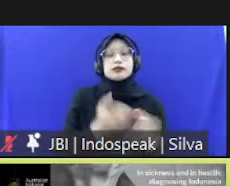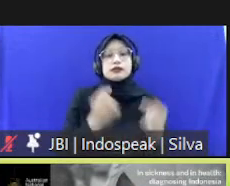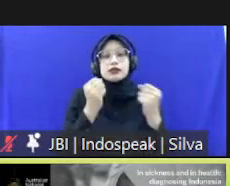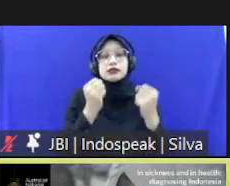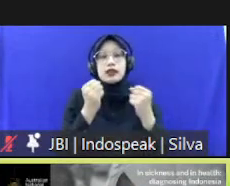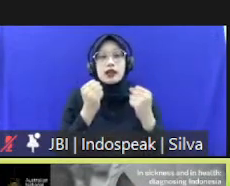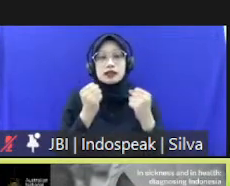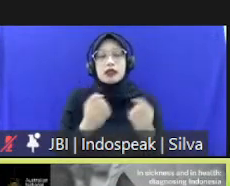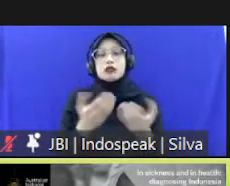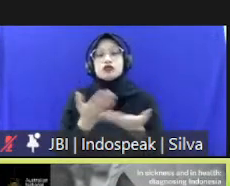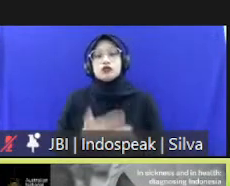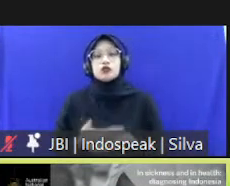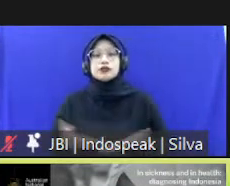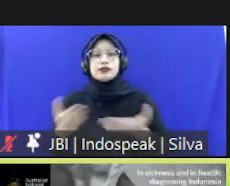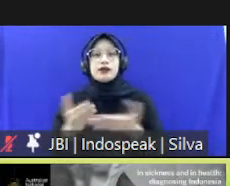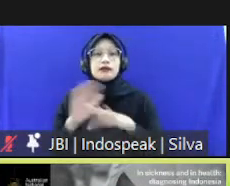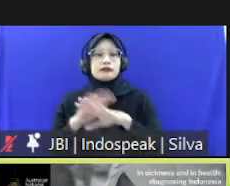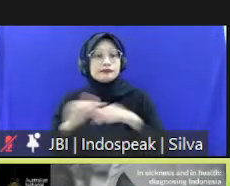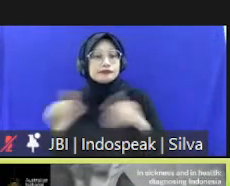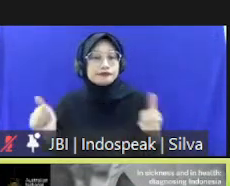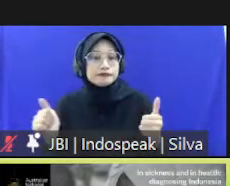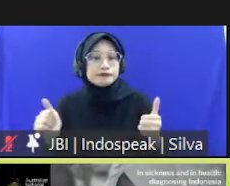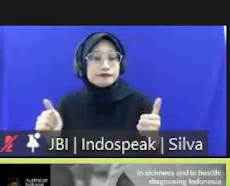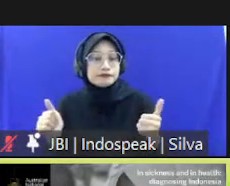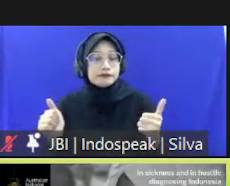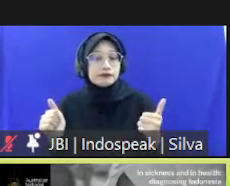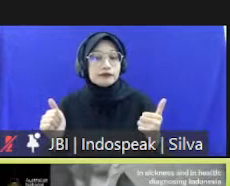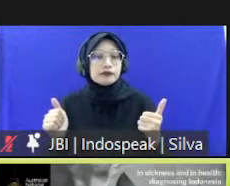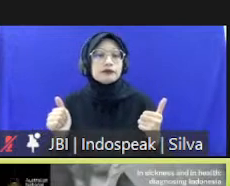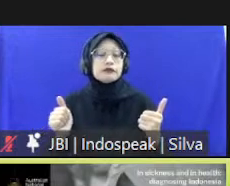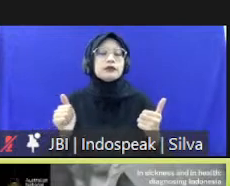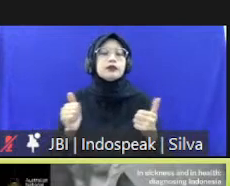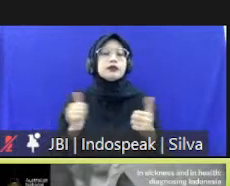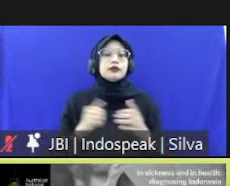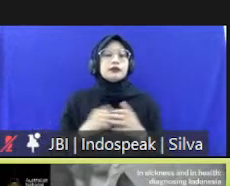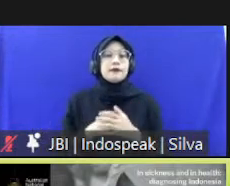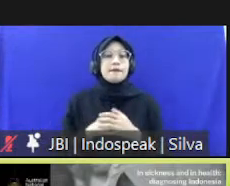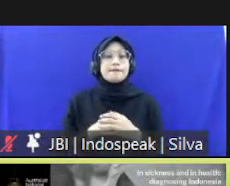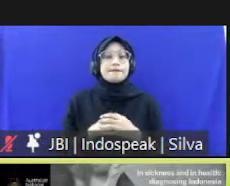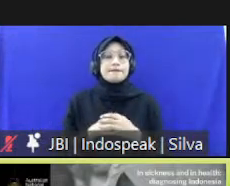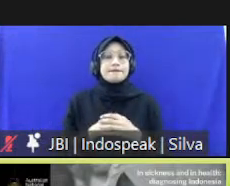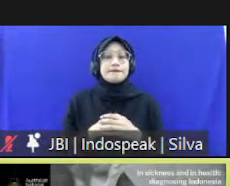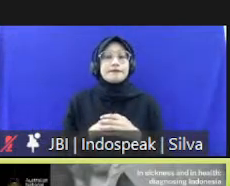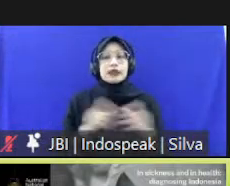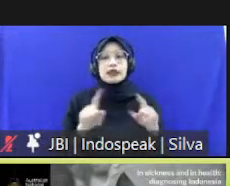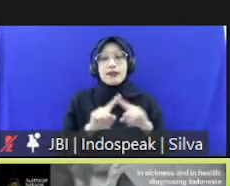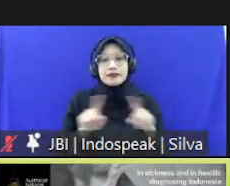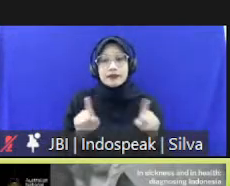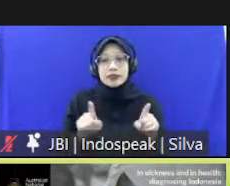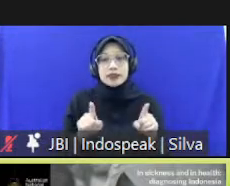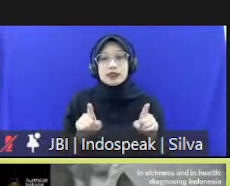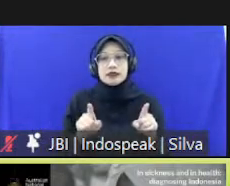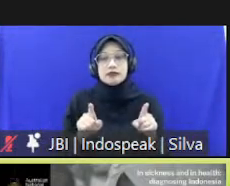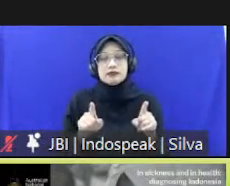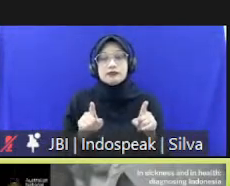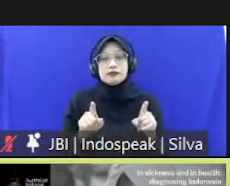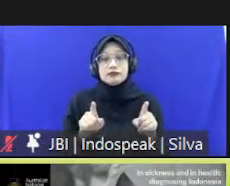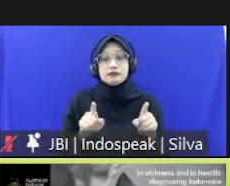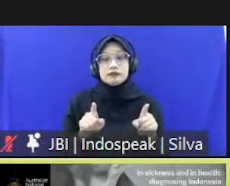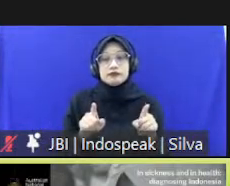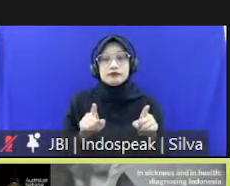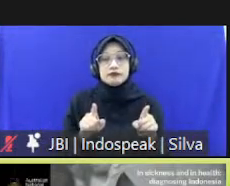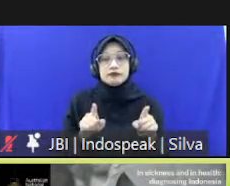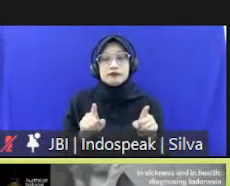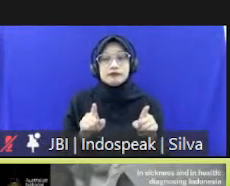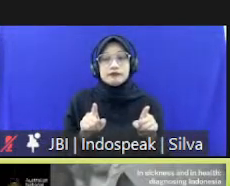which is a very sort of closely related right to the right to health. But it's also, that change has also